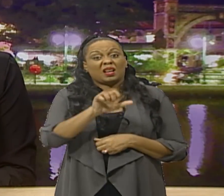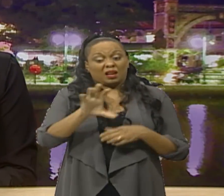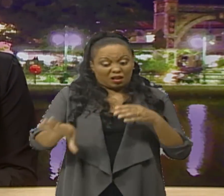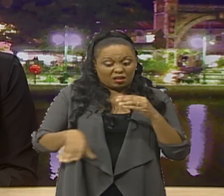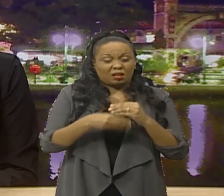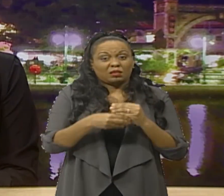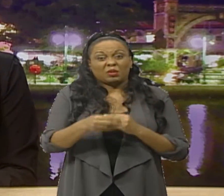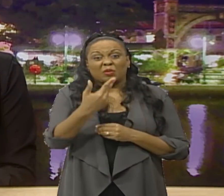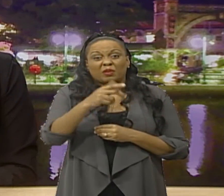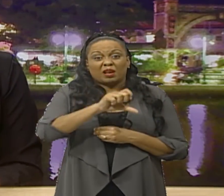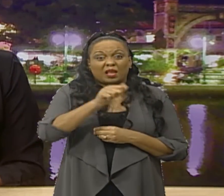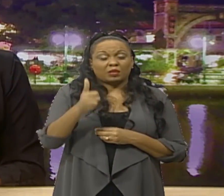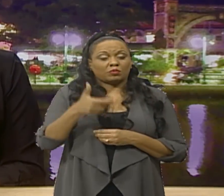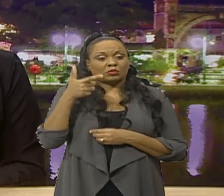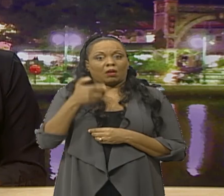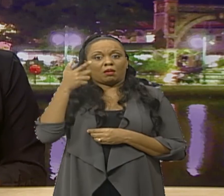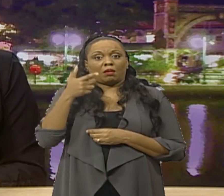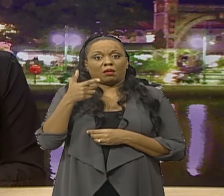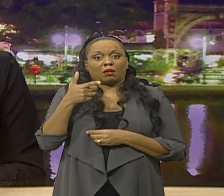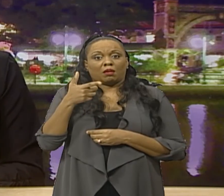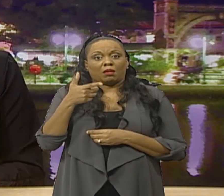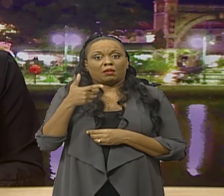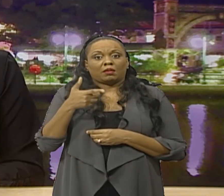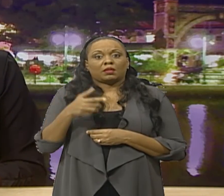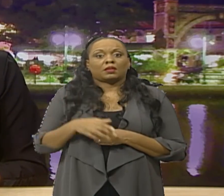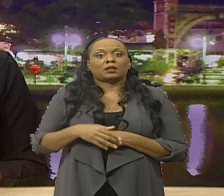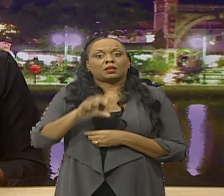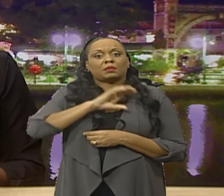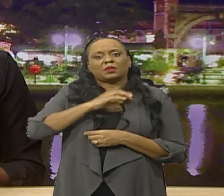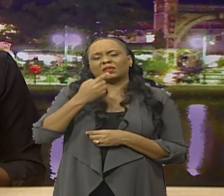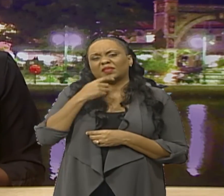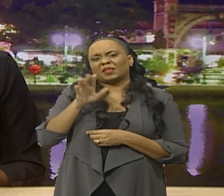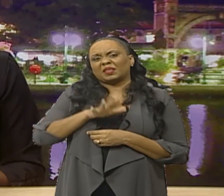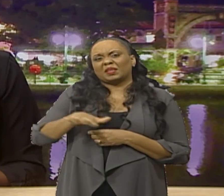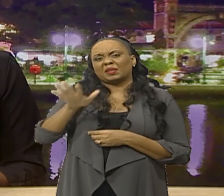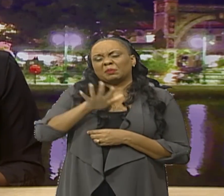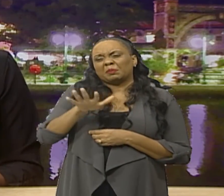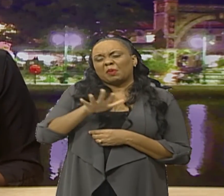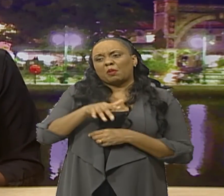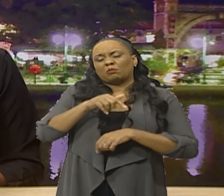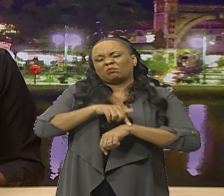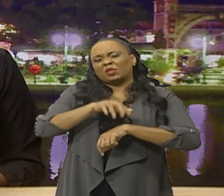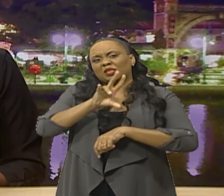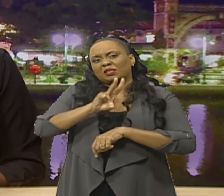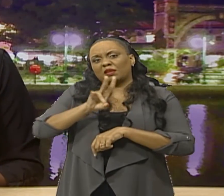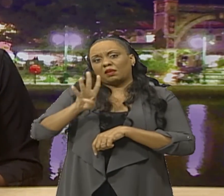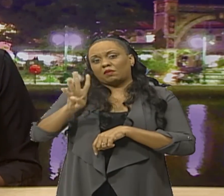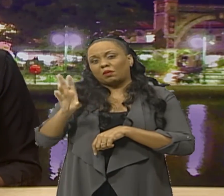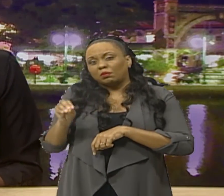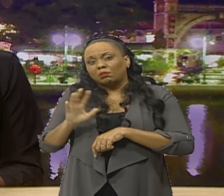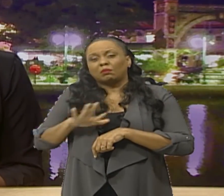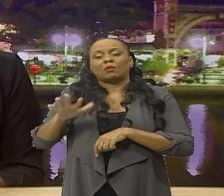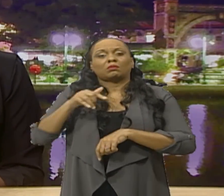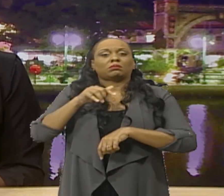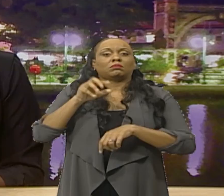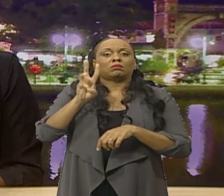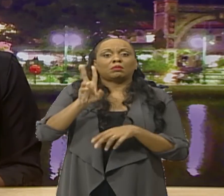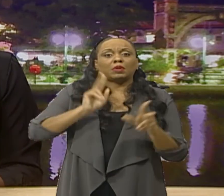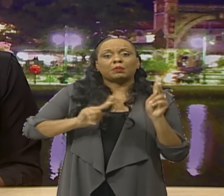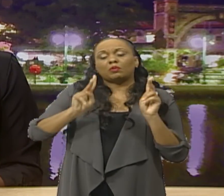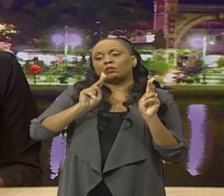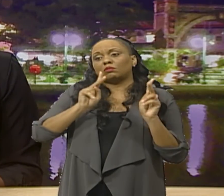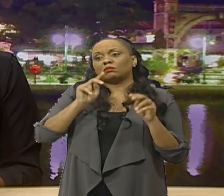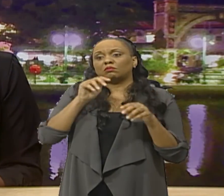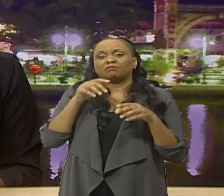reportedly shot. Now, Maypen police say about 20 minutes to 8 last night, 6 people were at a shop in the community